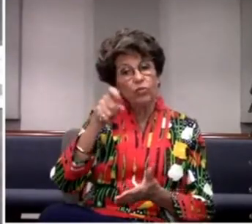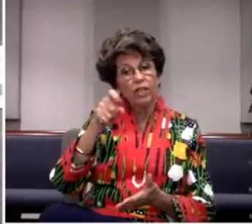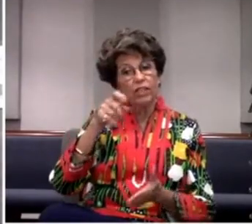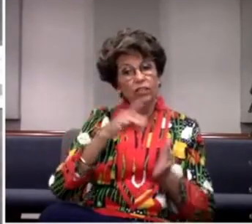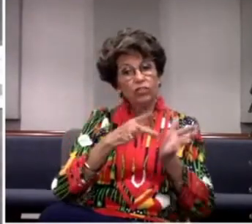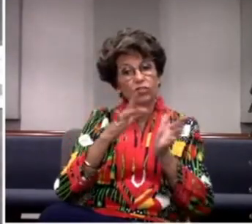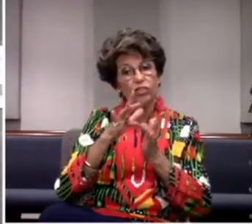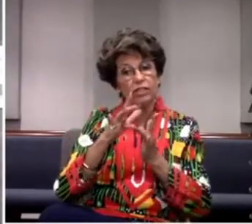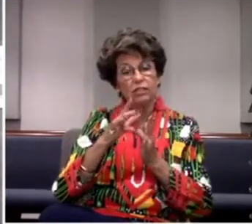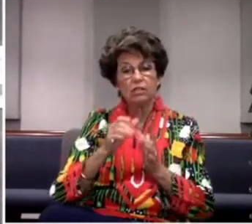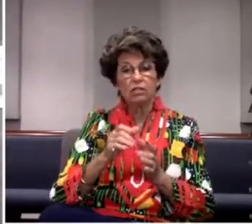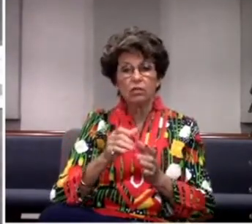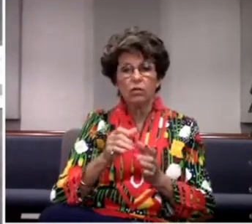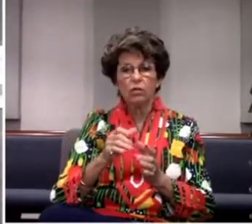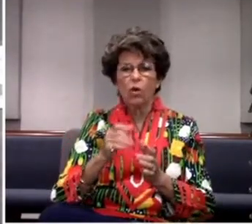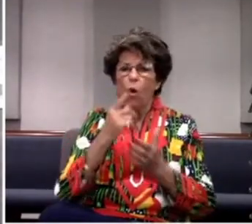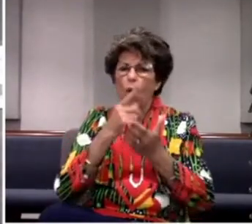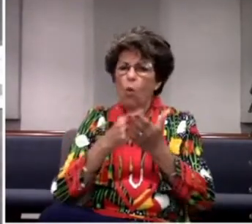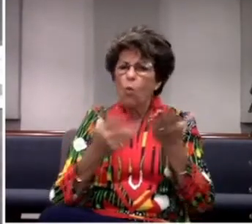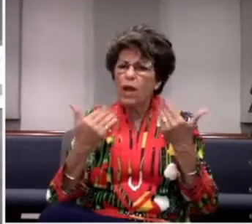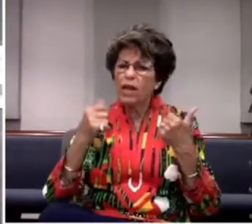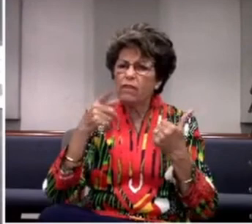sin?